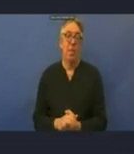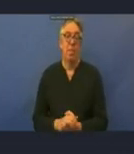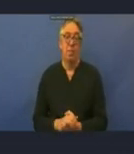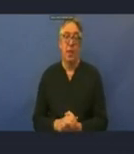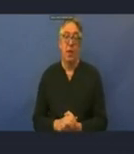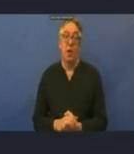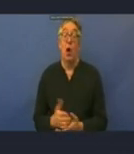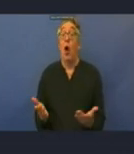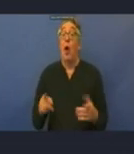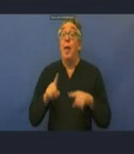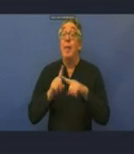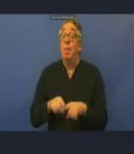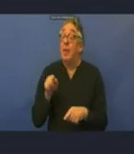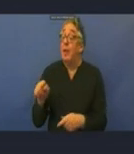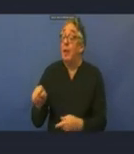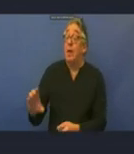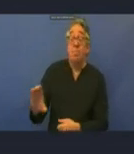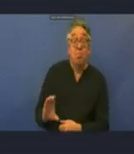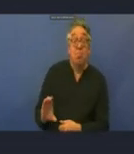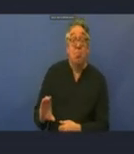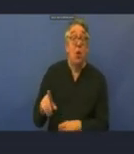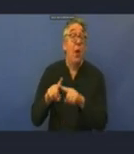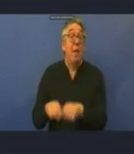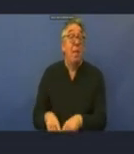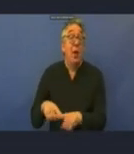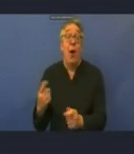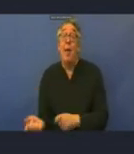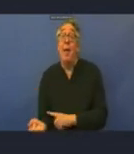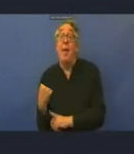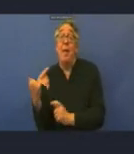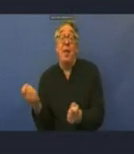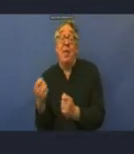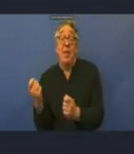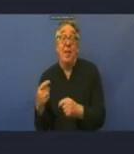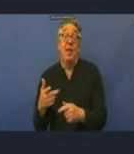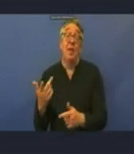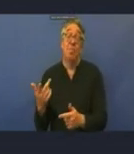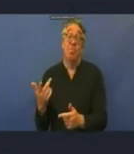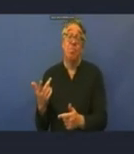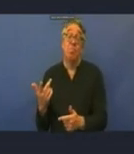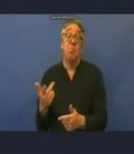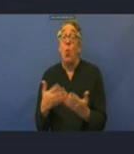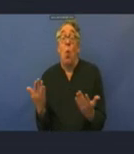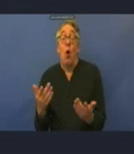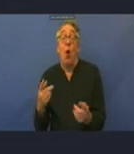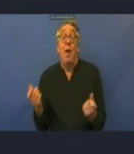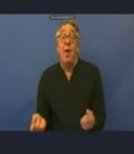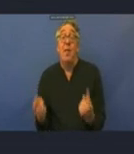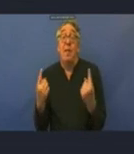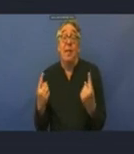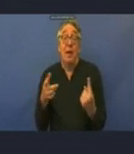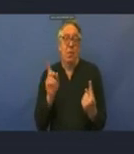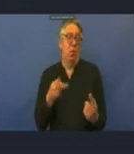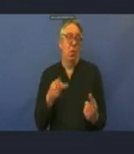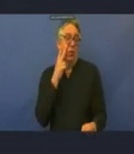you request. It's a type of event. We will see that in the next slide. All activities must take place